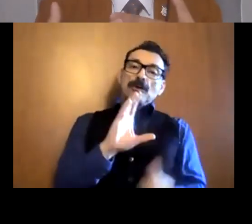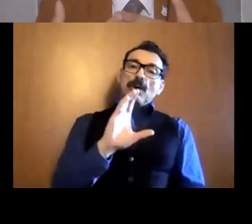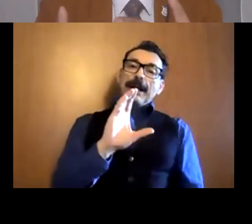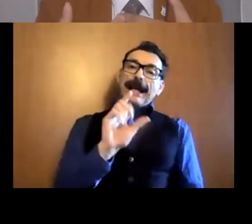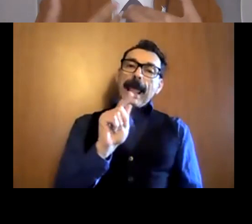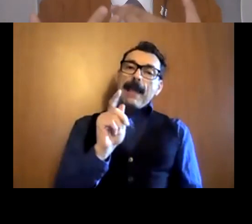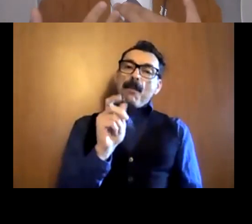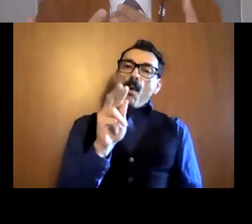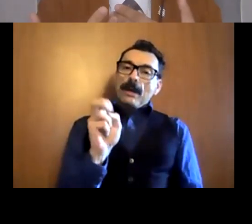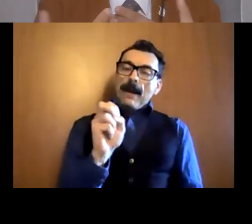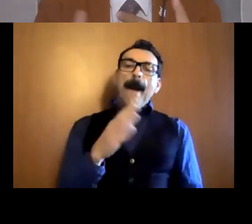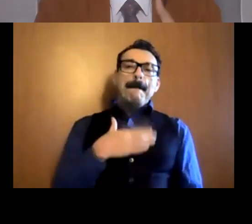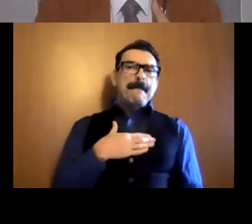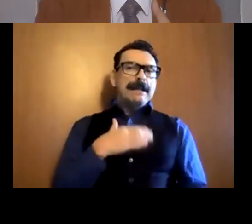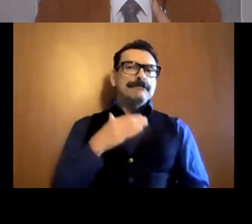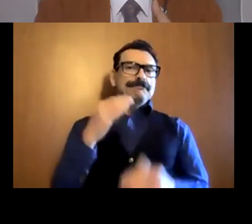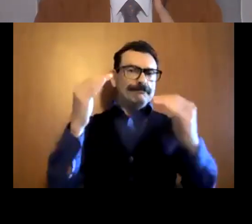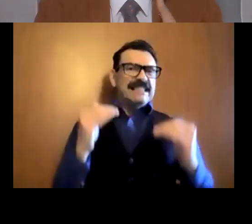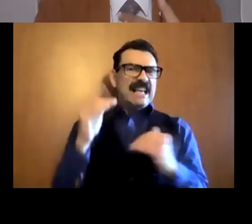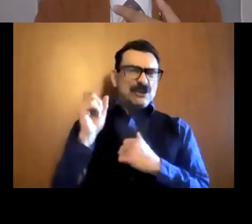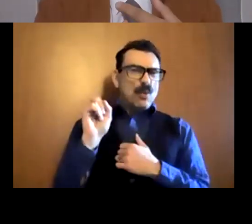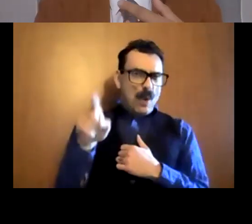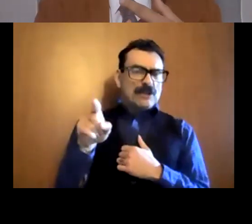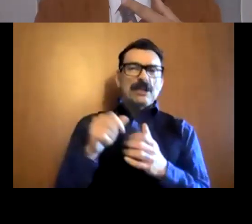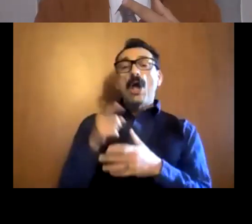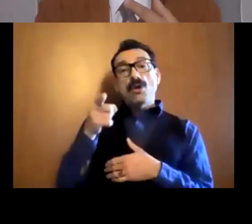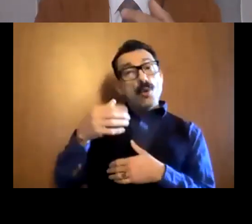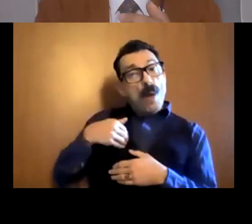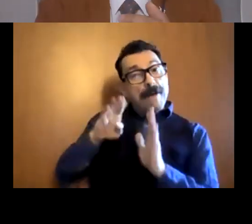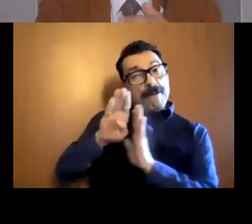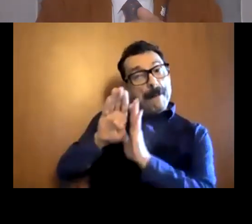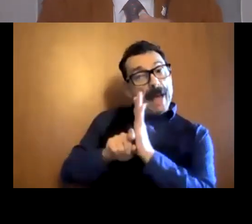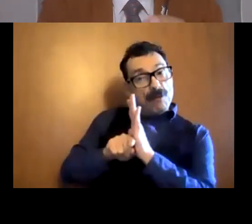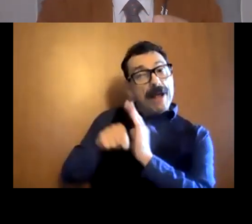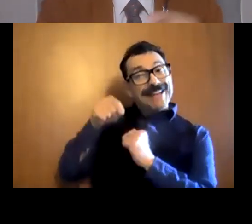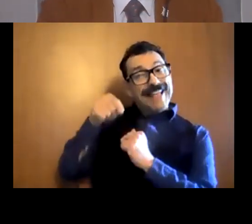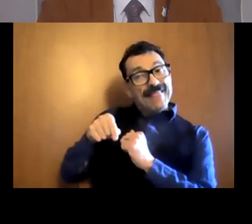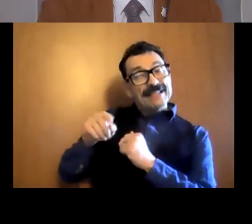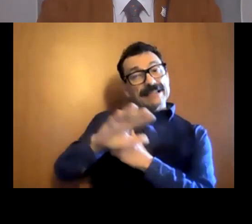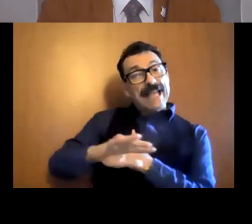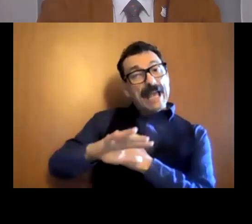quite a background in this area as well. So is there anything you wanted to add?